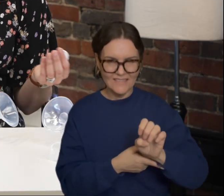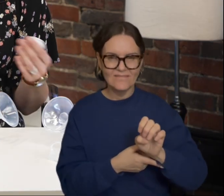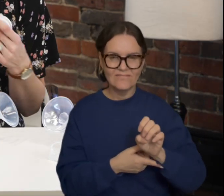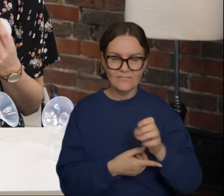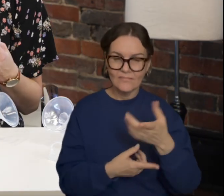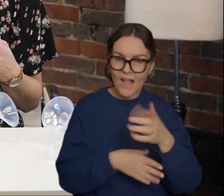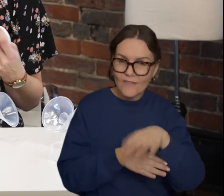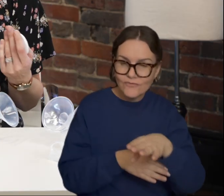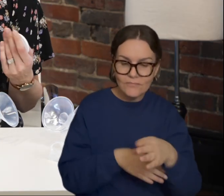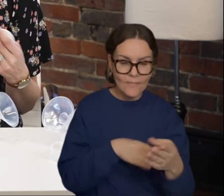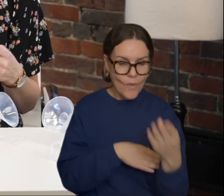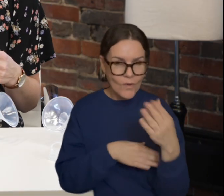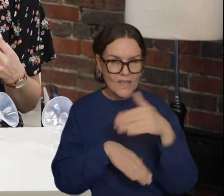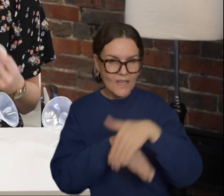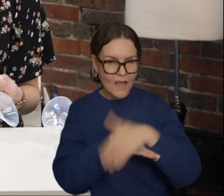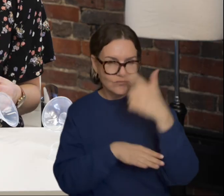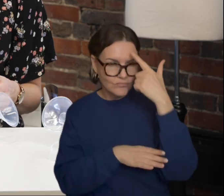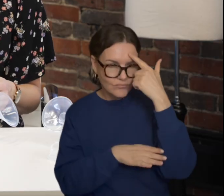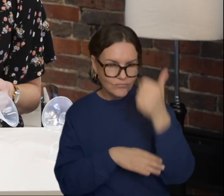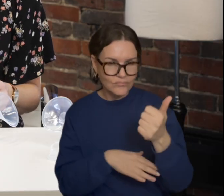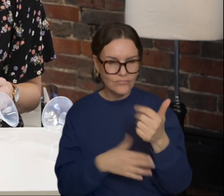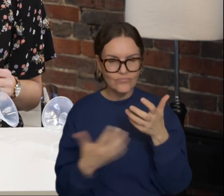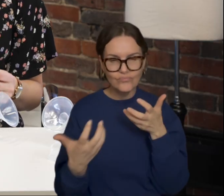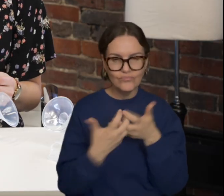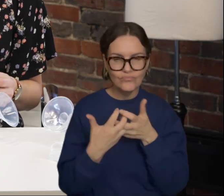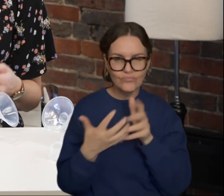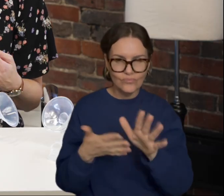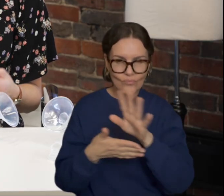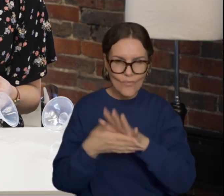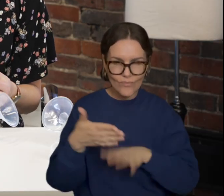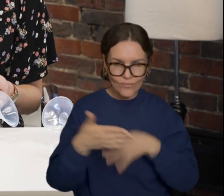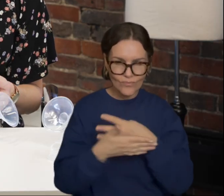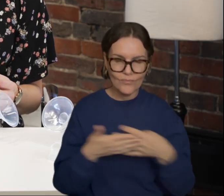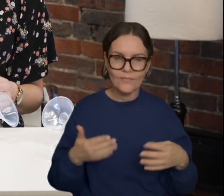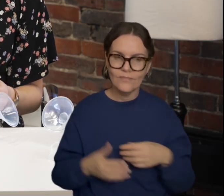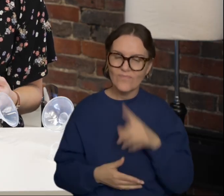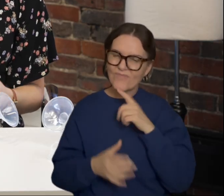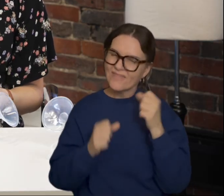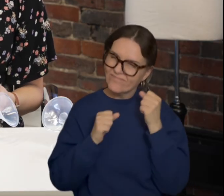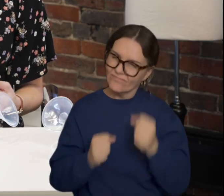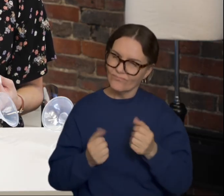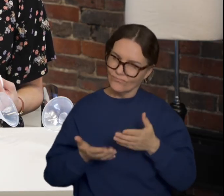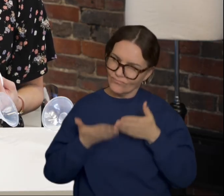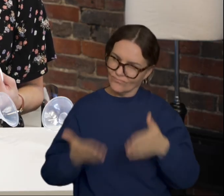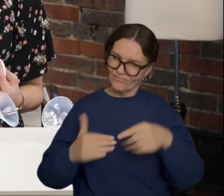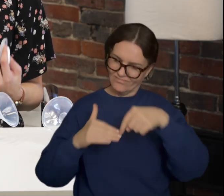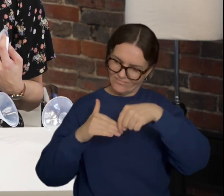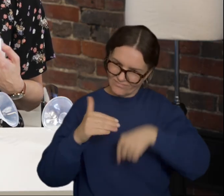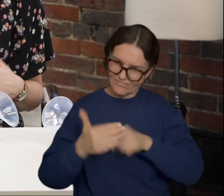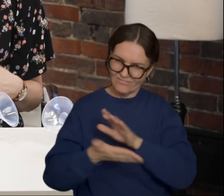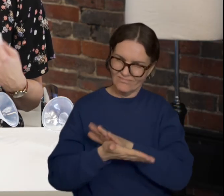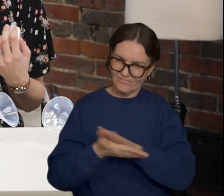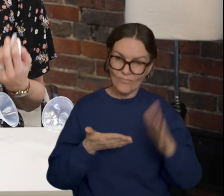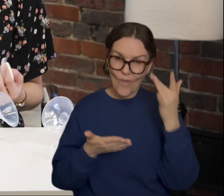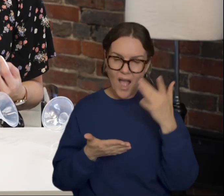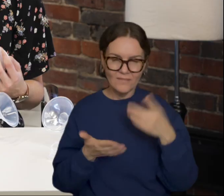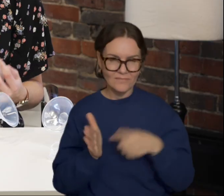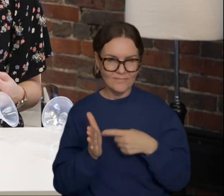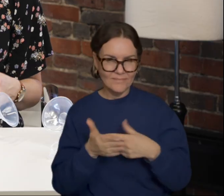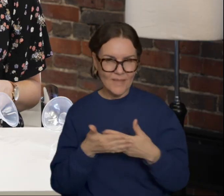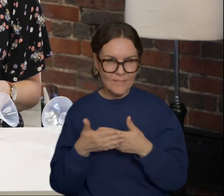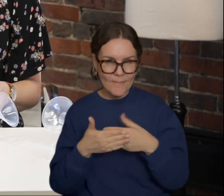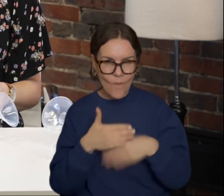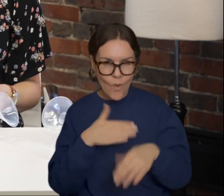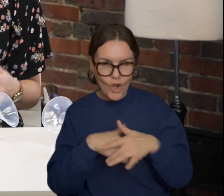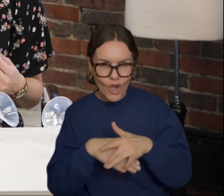Doesn't matter when, morning, afternoon, or night, whatever works for you, but this is especially important for any babies under 3 months old, any babies with a